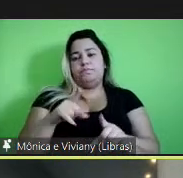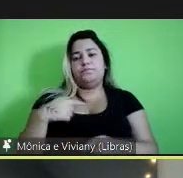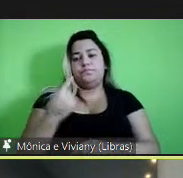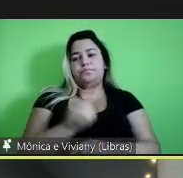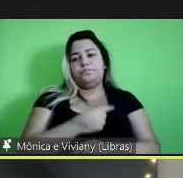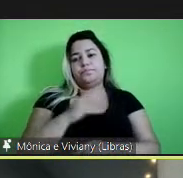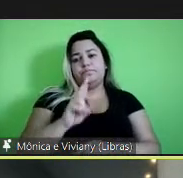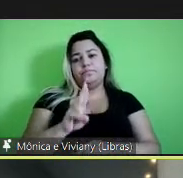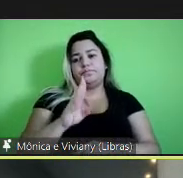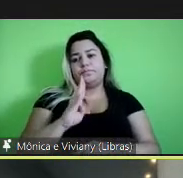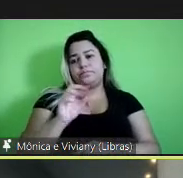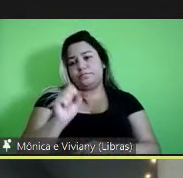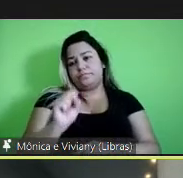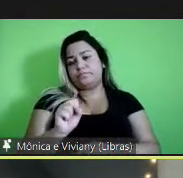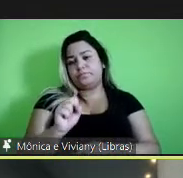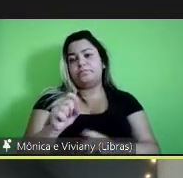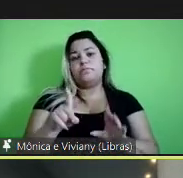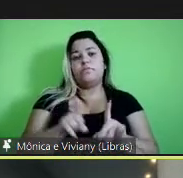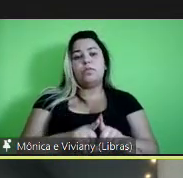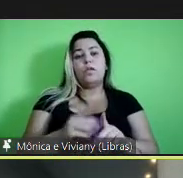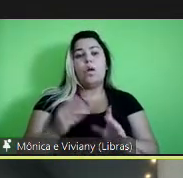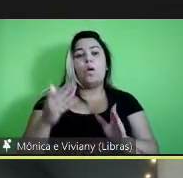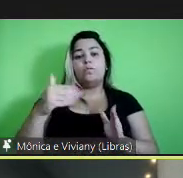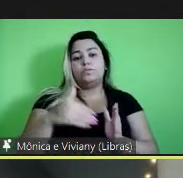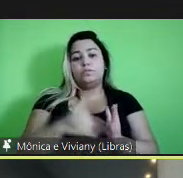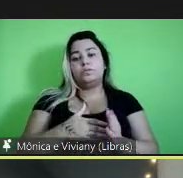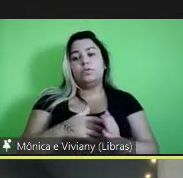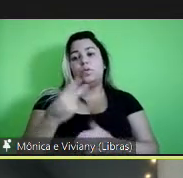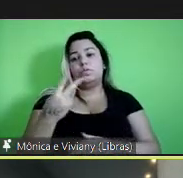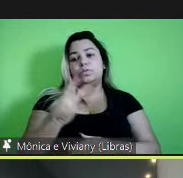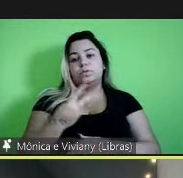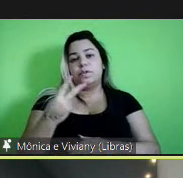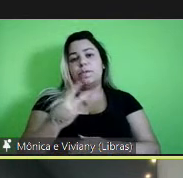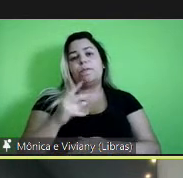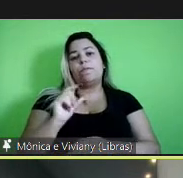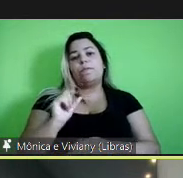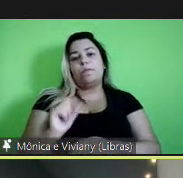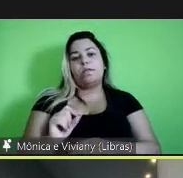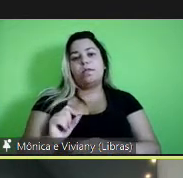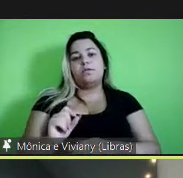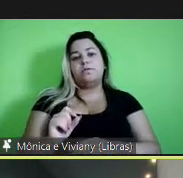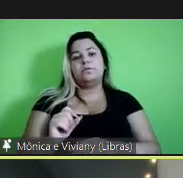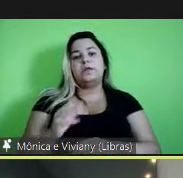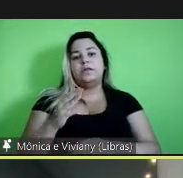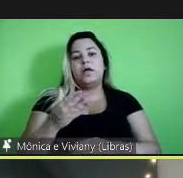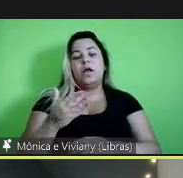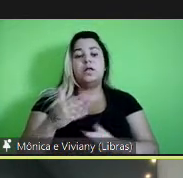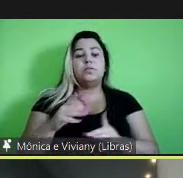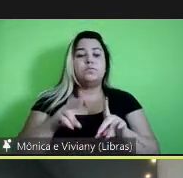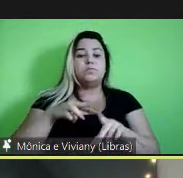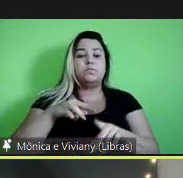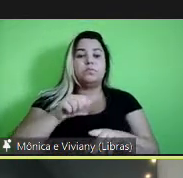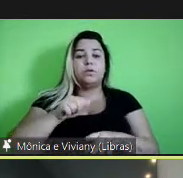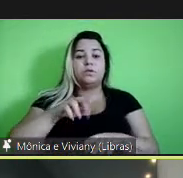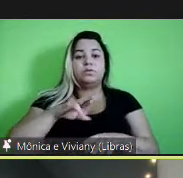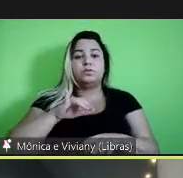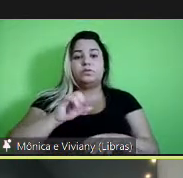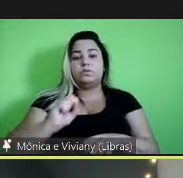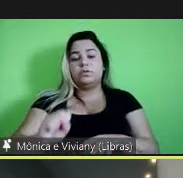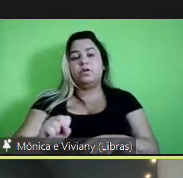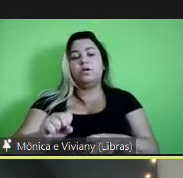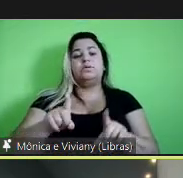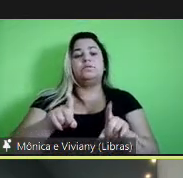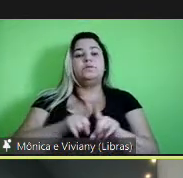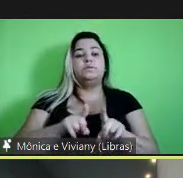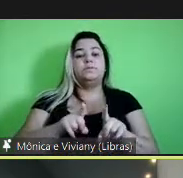that we have in the units and health units. And then in item 2, last item,